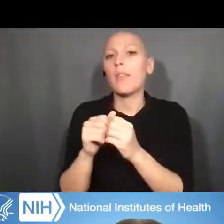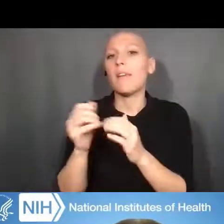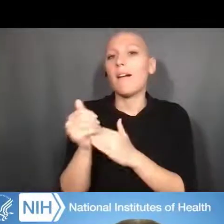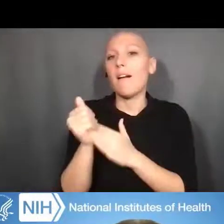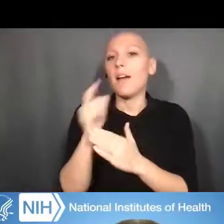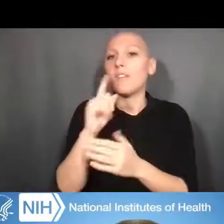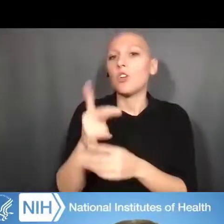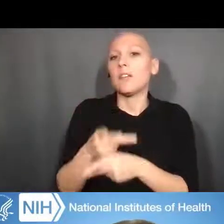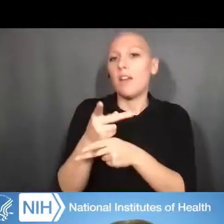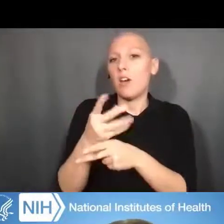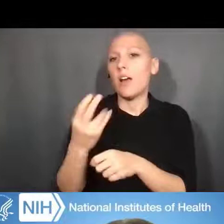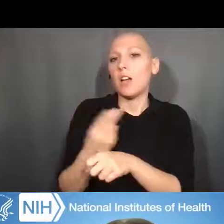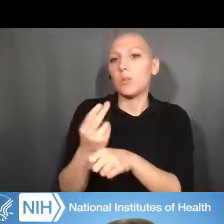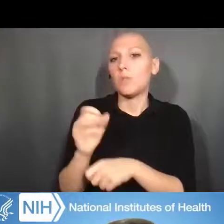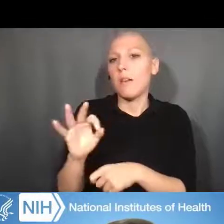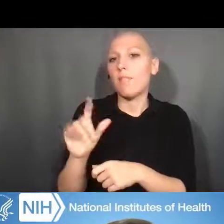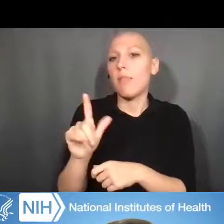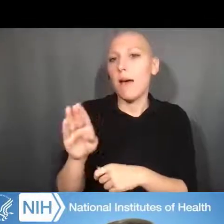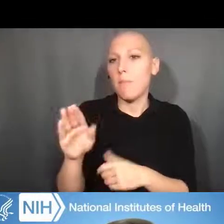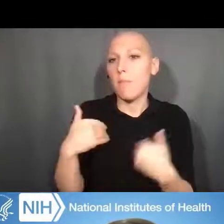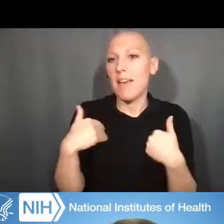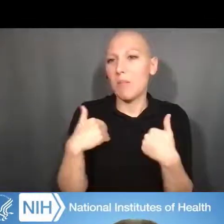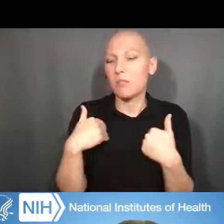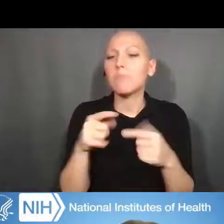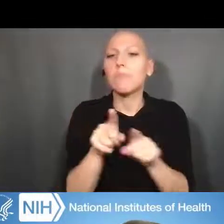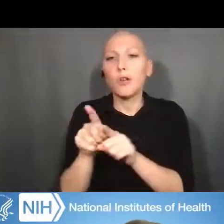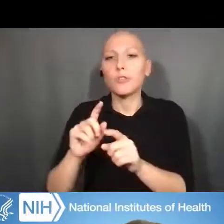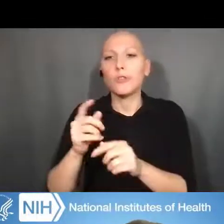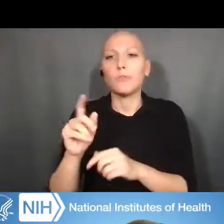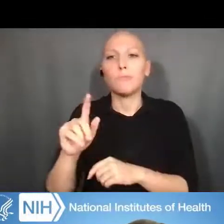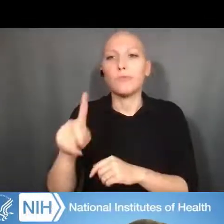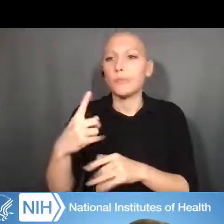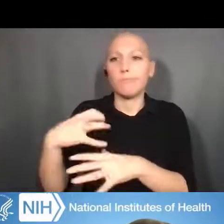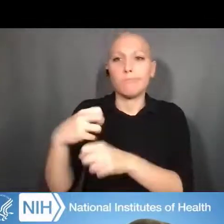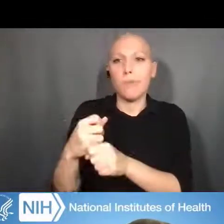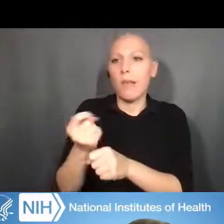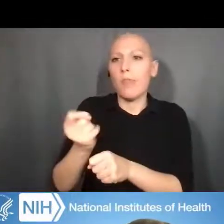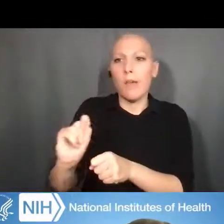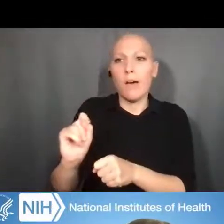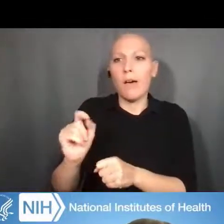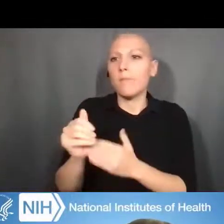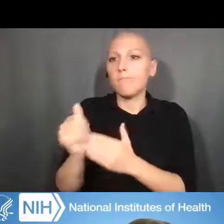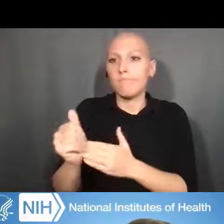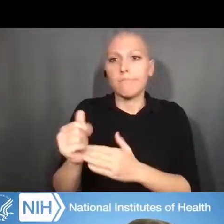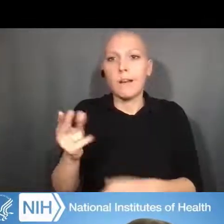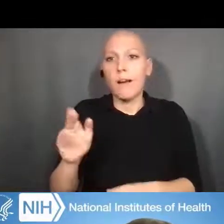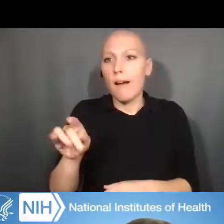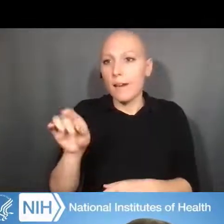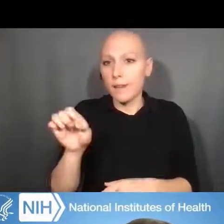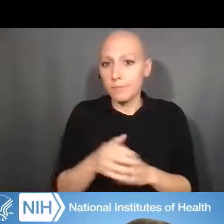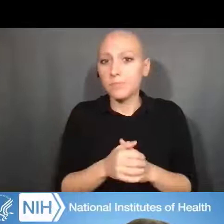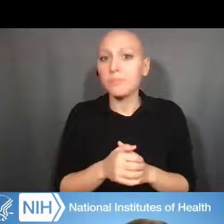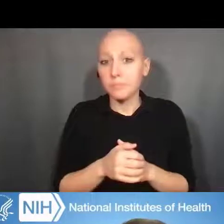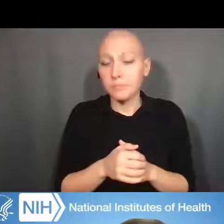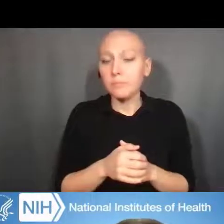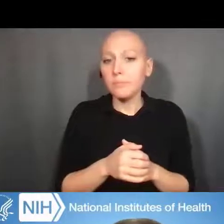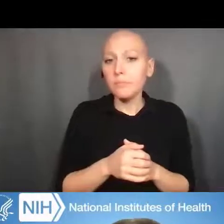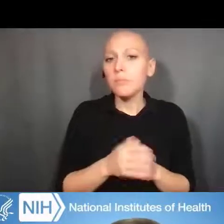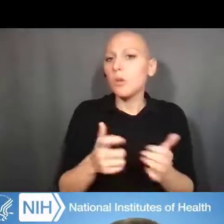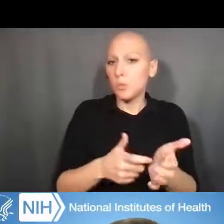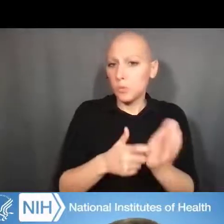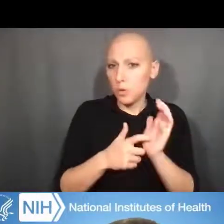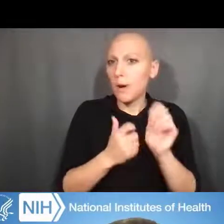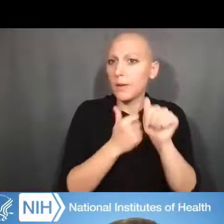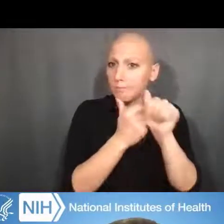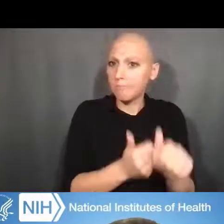Guide. Institutions are also required to comply with all other federal statutes and regulations, including